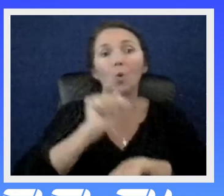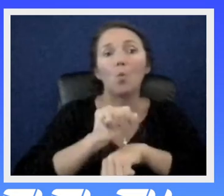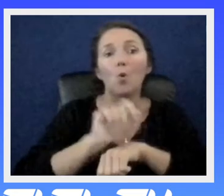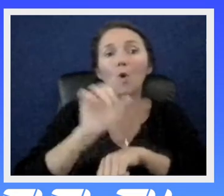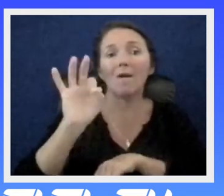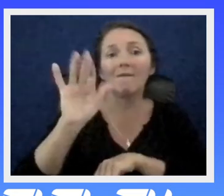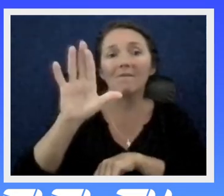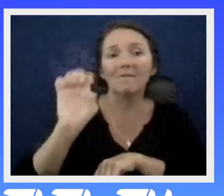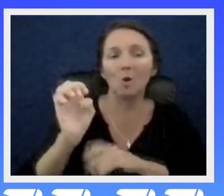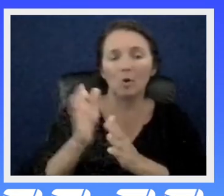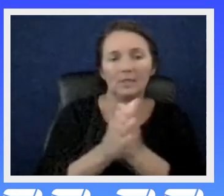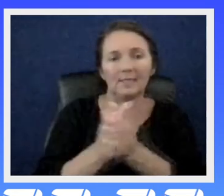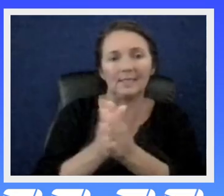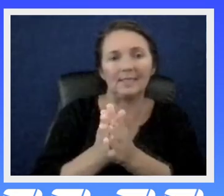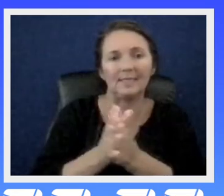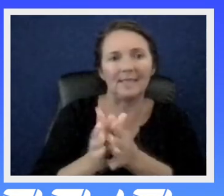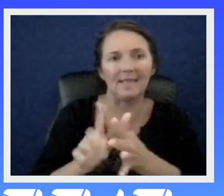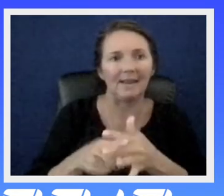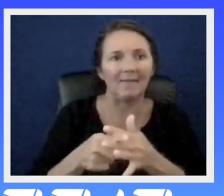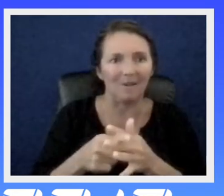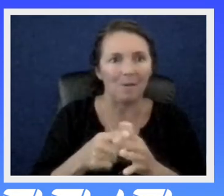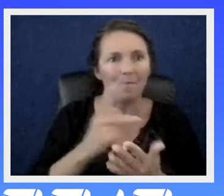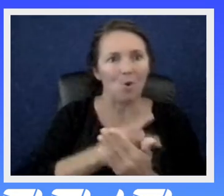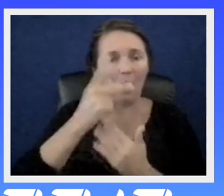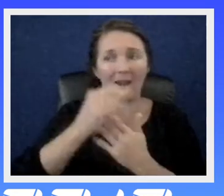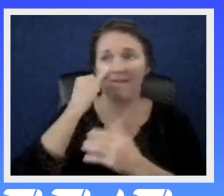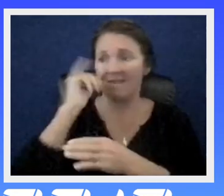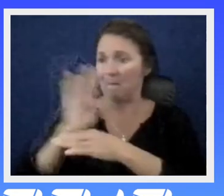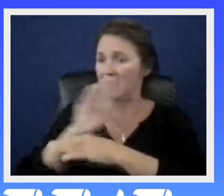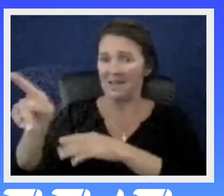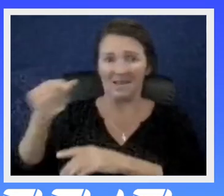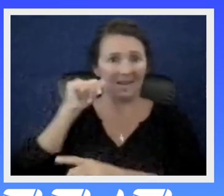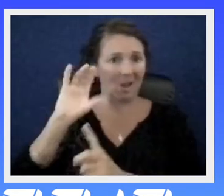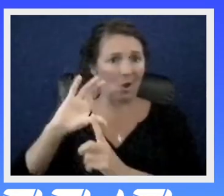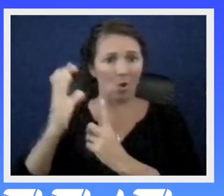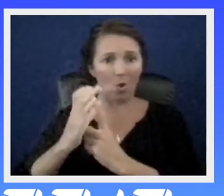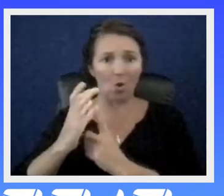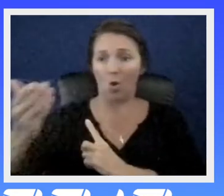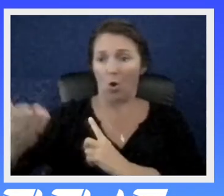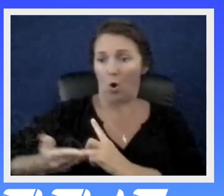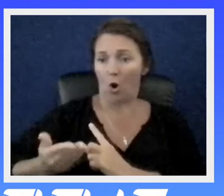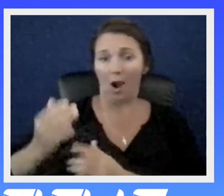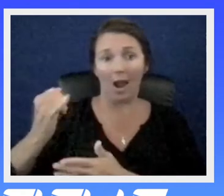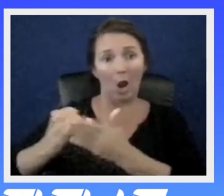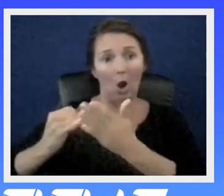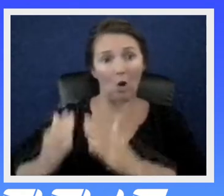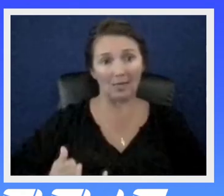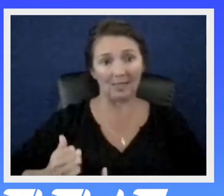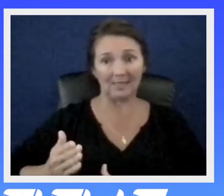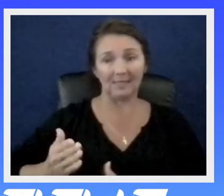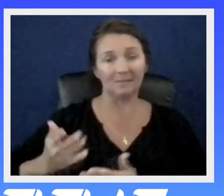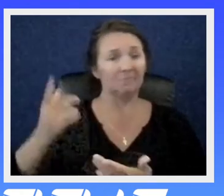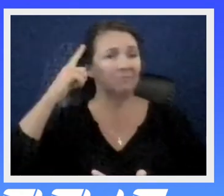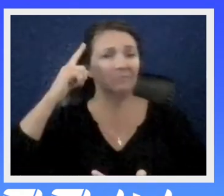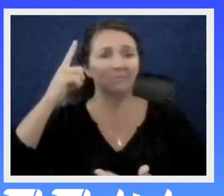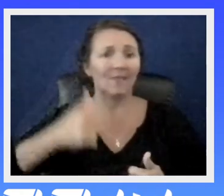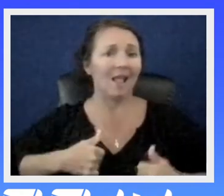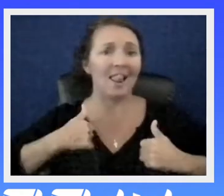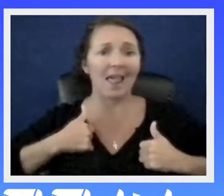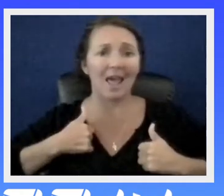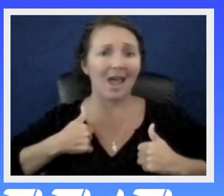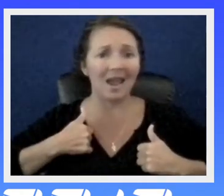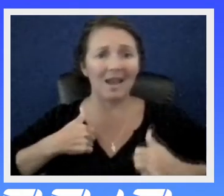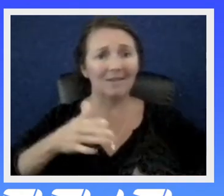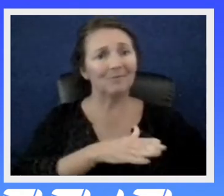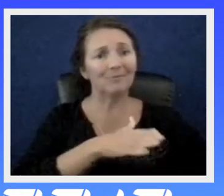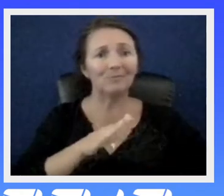incentive program that if a business that is not a cultural business hires an artist, let's say for live performance or something like that, that the